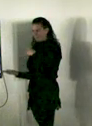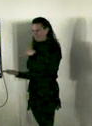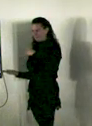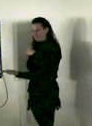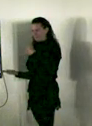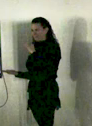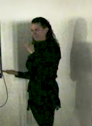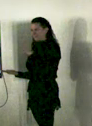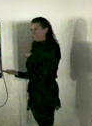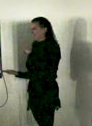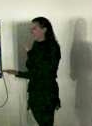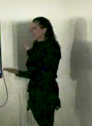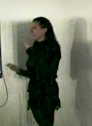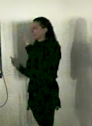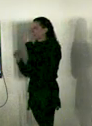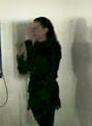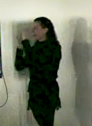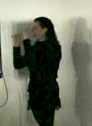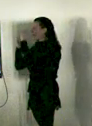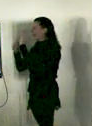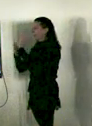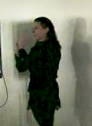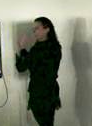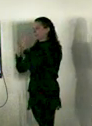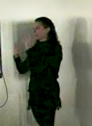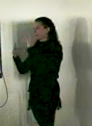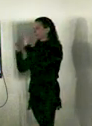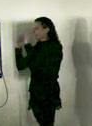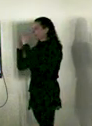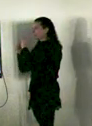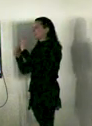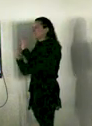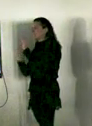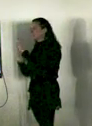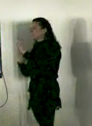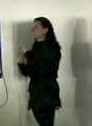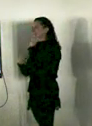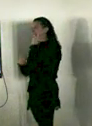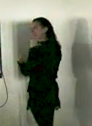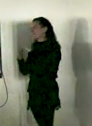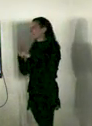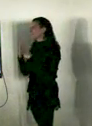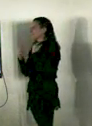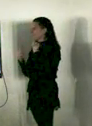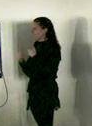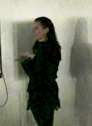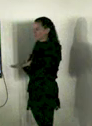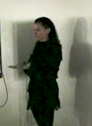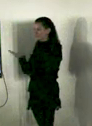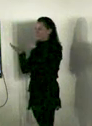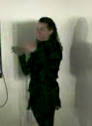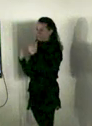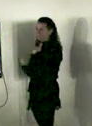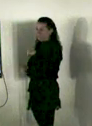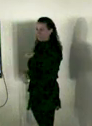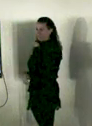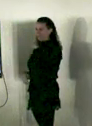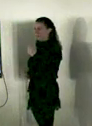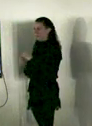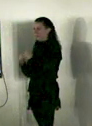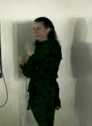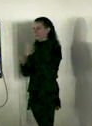a whole lot of media, because I was raised by video games. Like, my parents did a good job, but I was raised by video games and TV, and